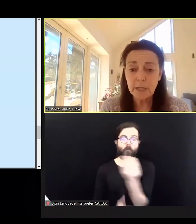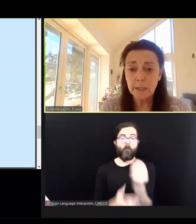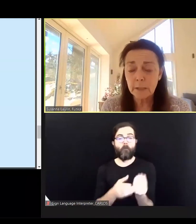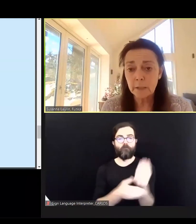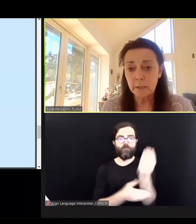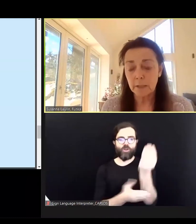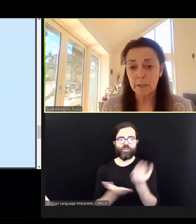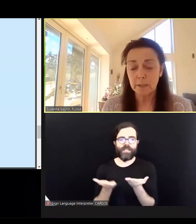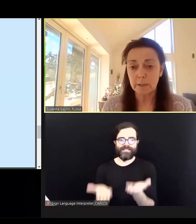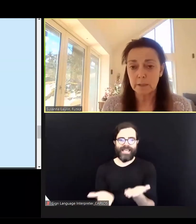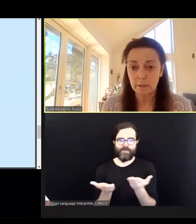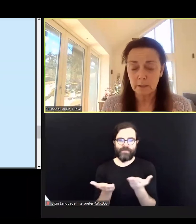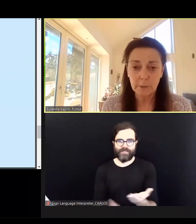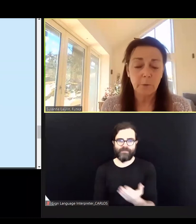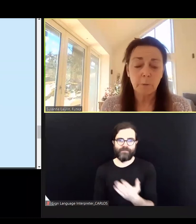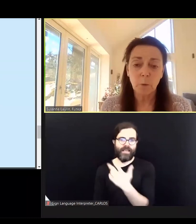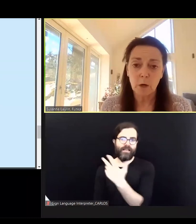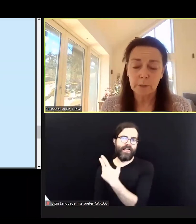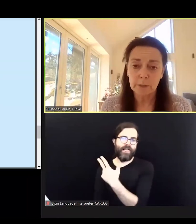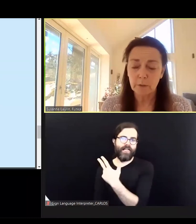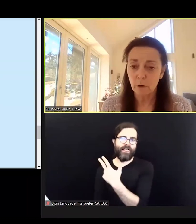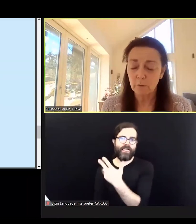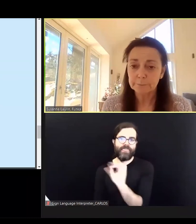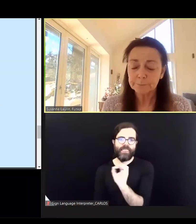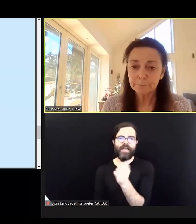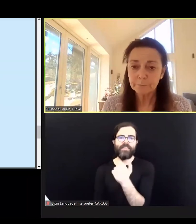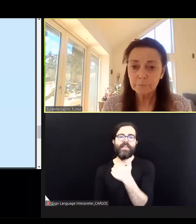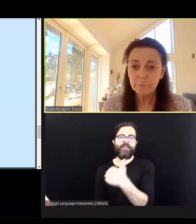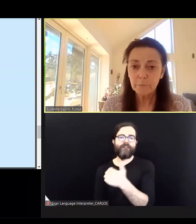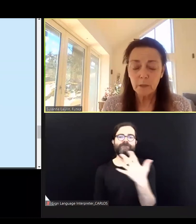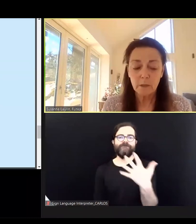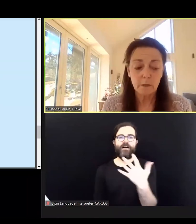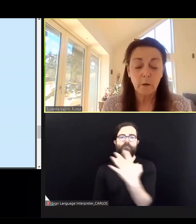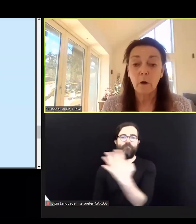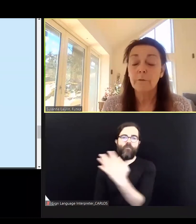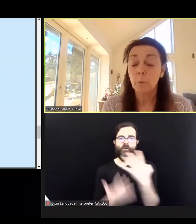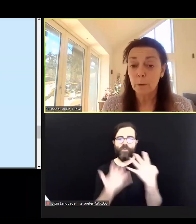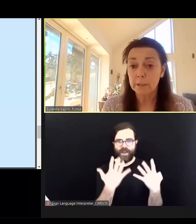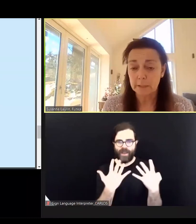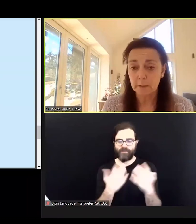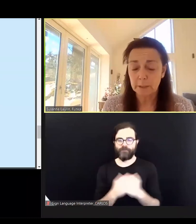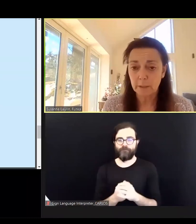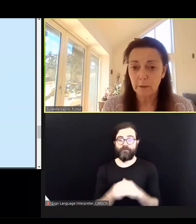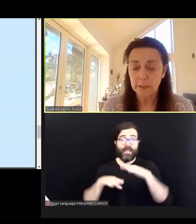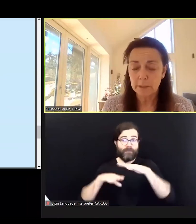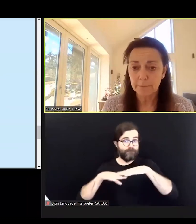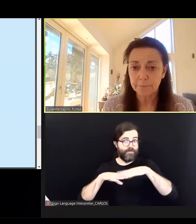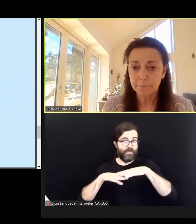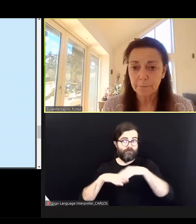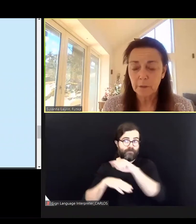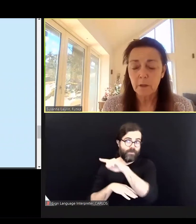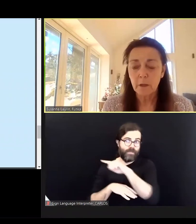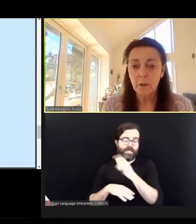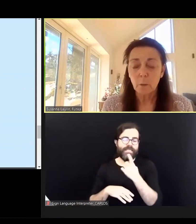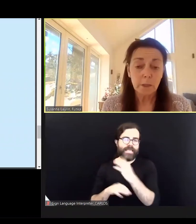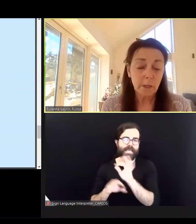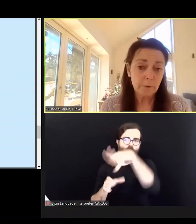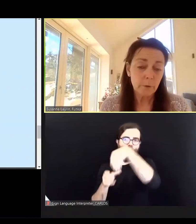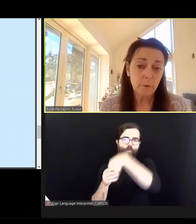this is done in a more clever way. The legislation takes time, absolutely, but that only covers who and